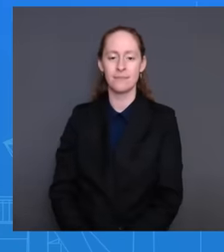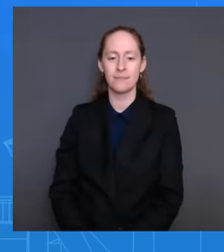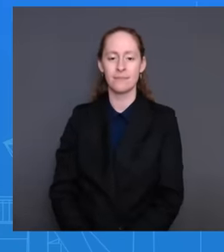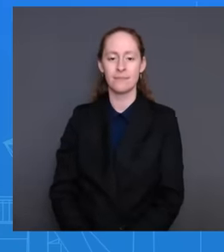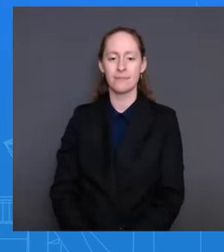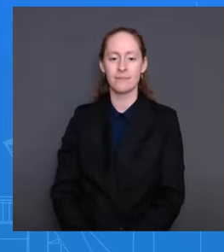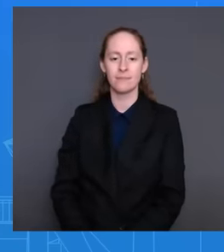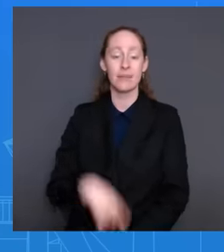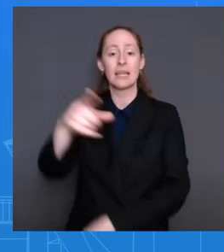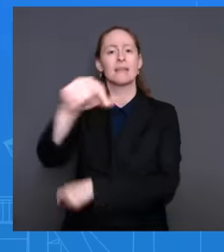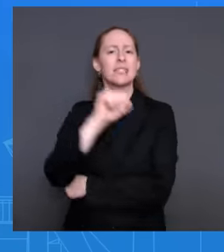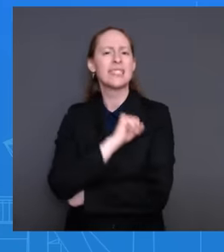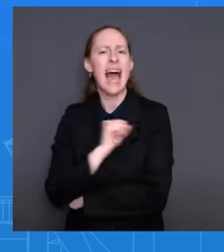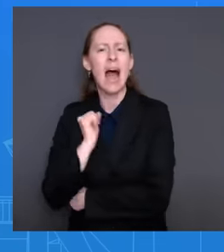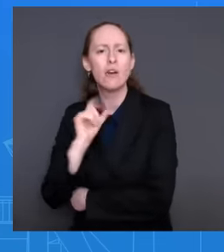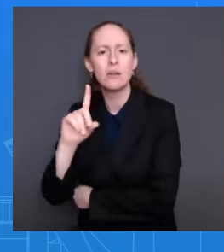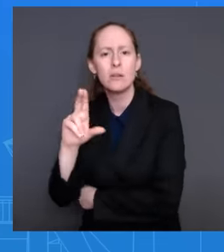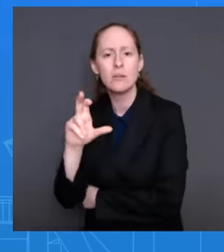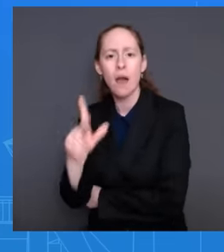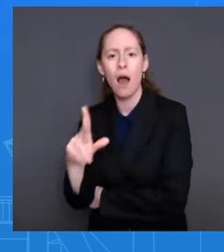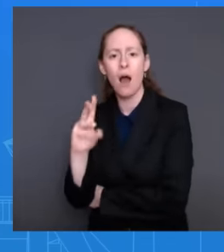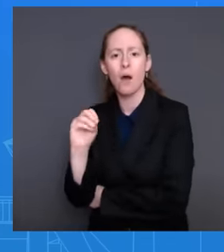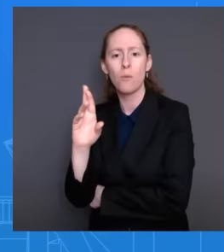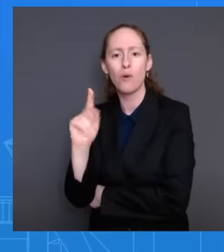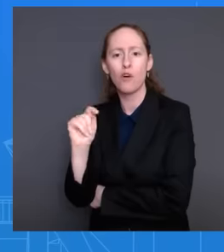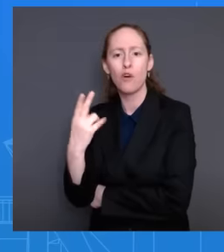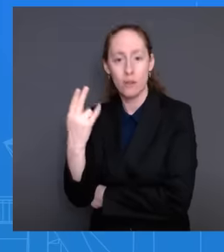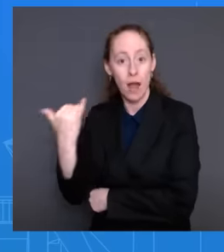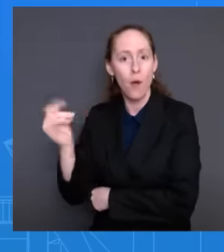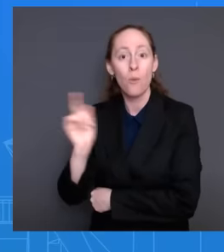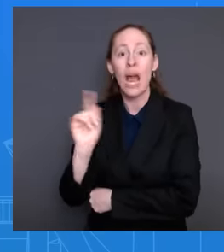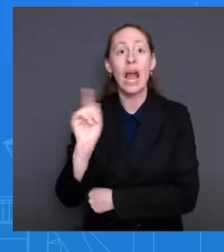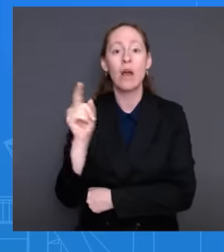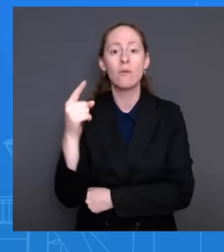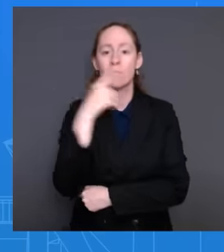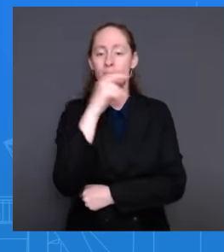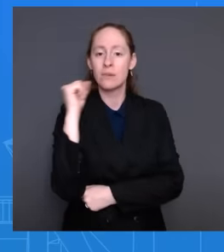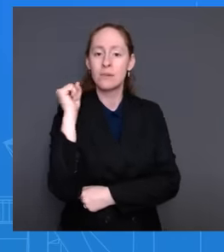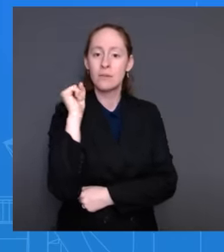as a seen as a threatening move. And can you just illuminate,